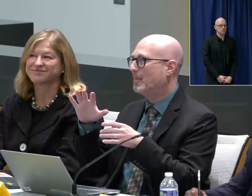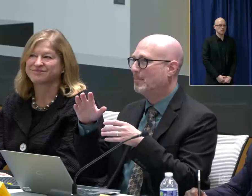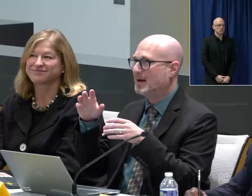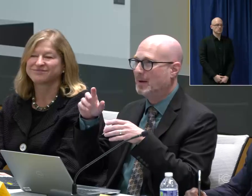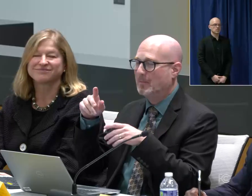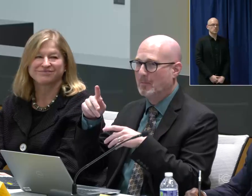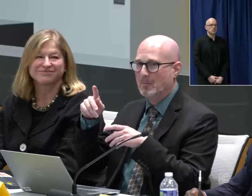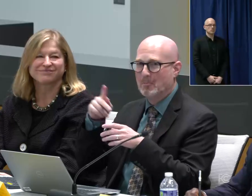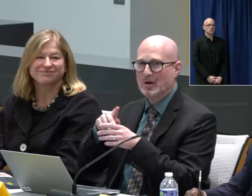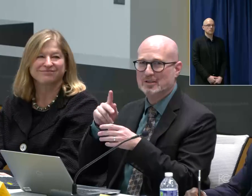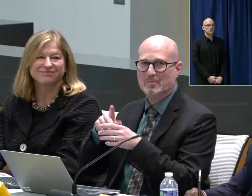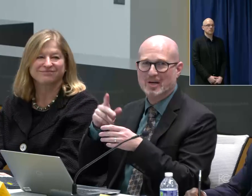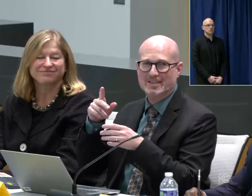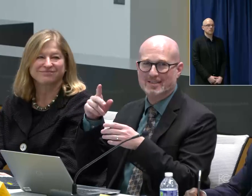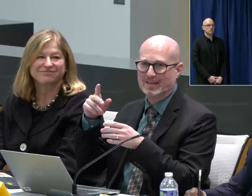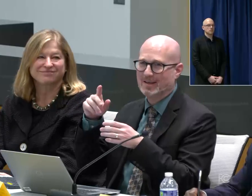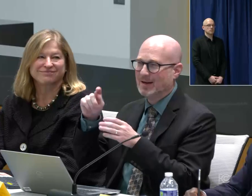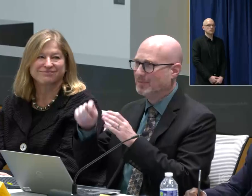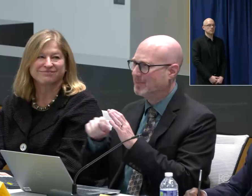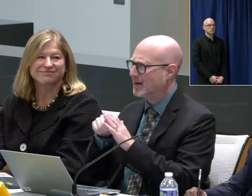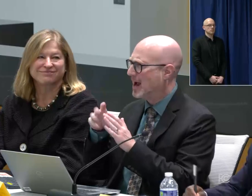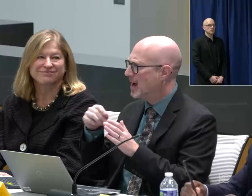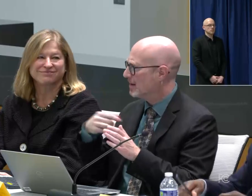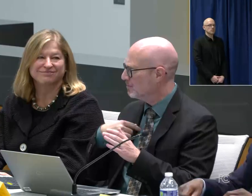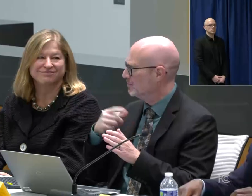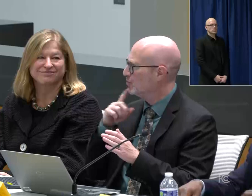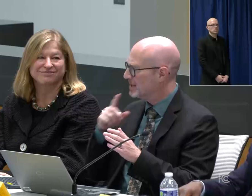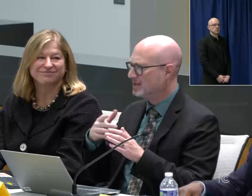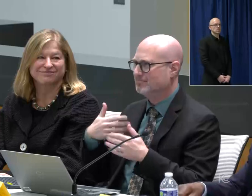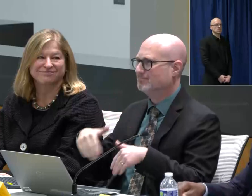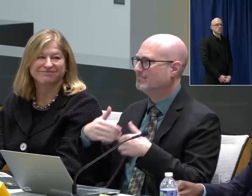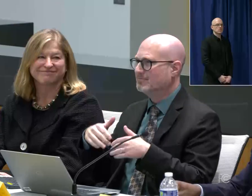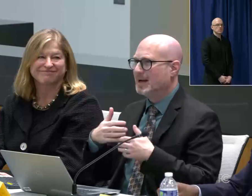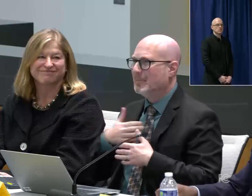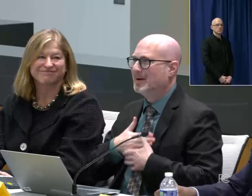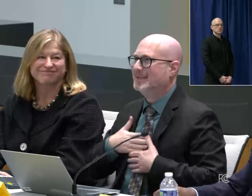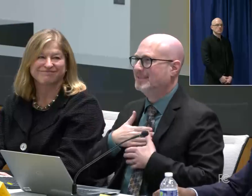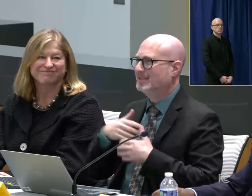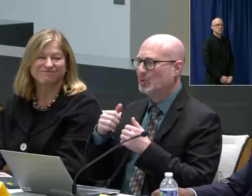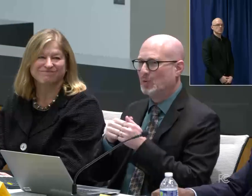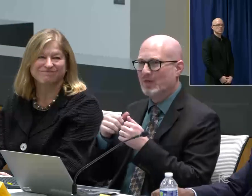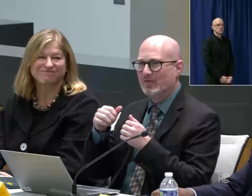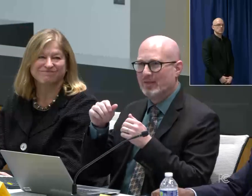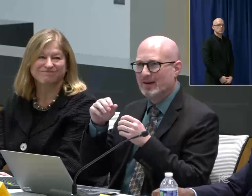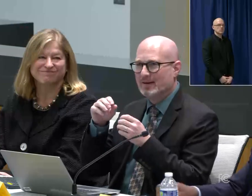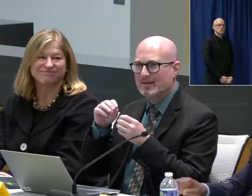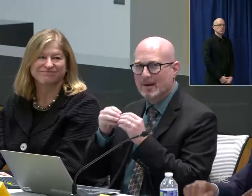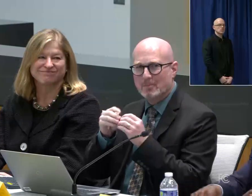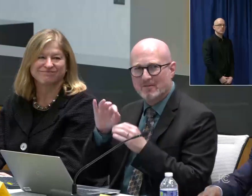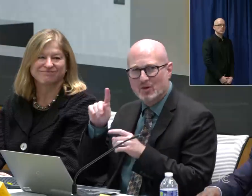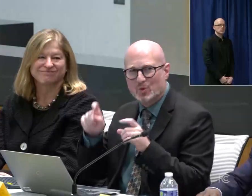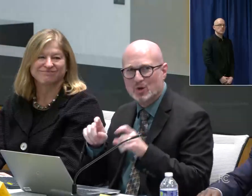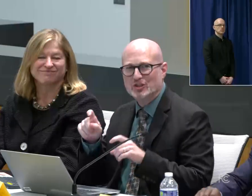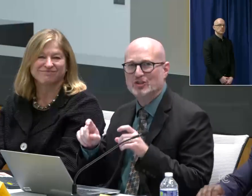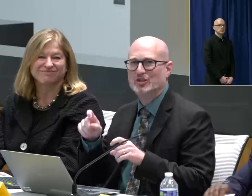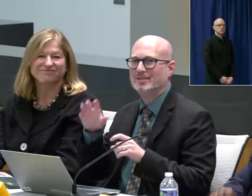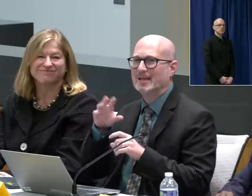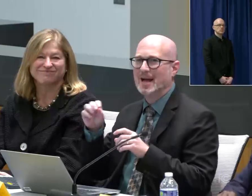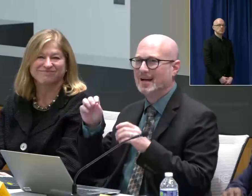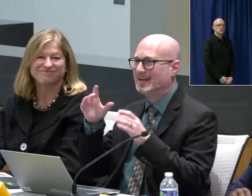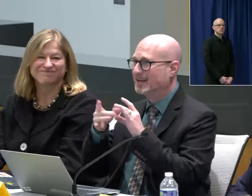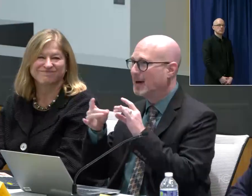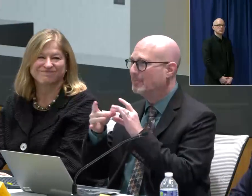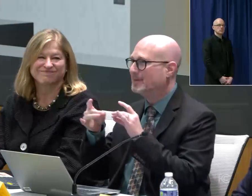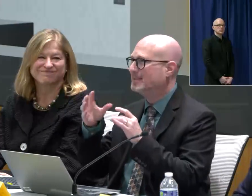This concludes our public participation period, and I am really pleased with the number